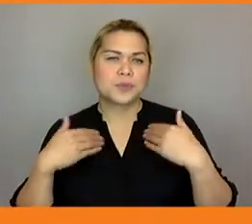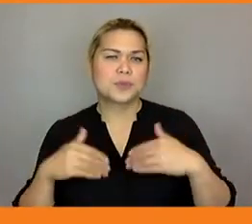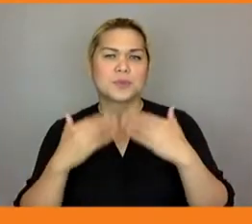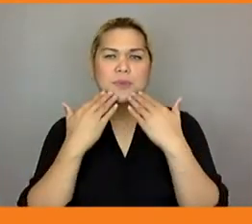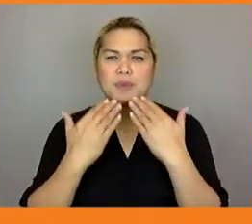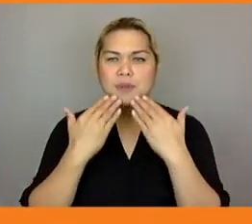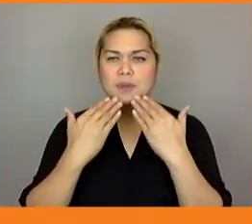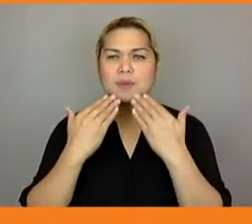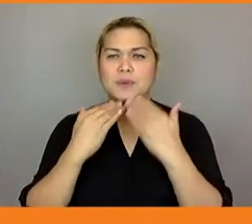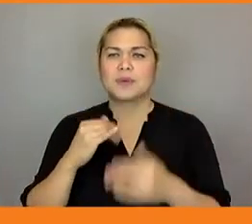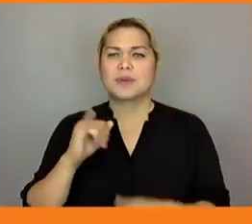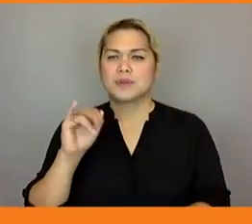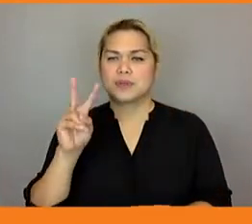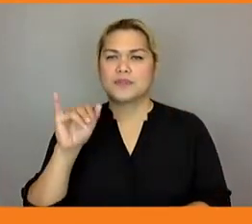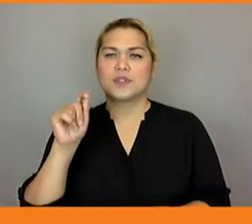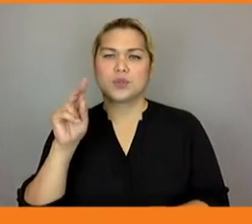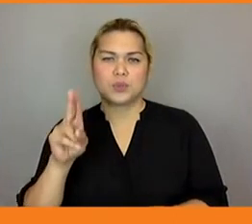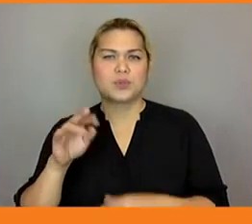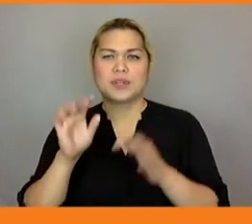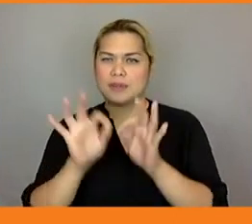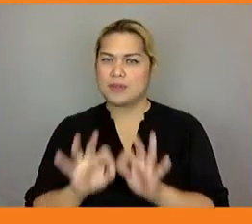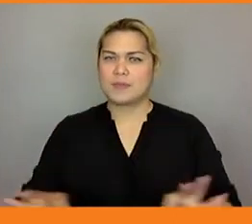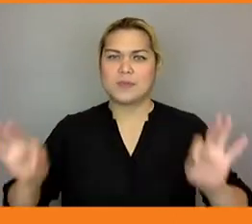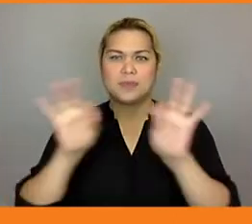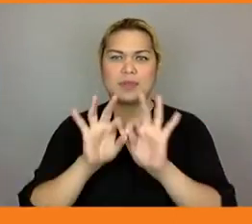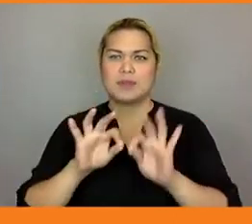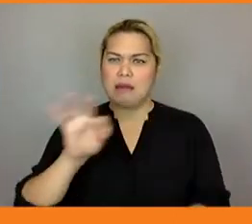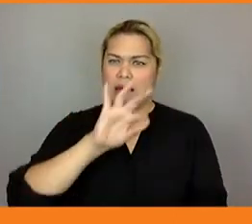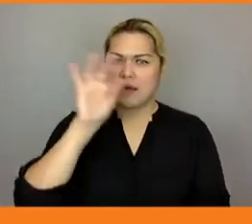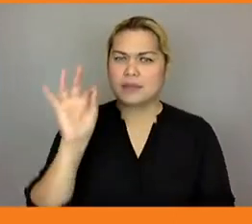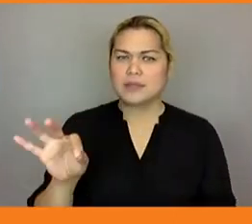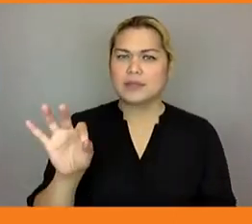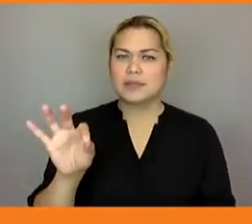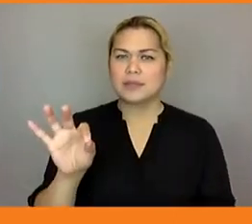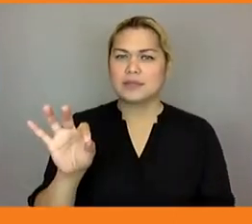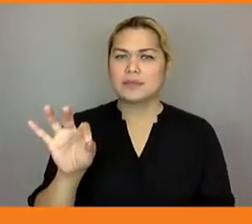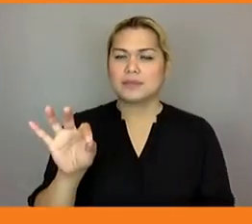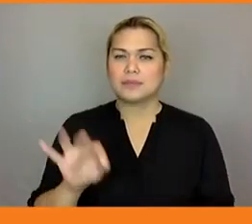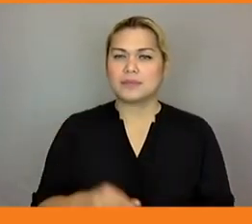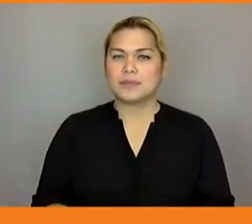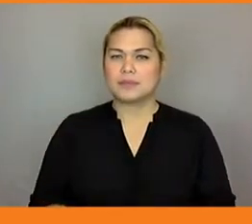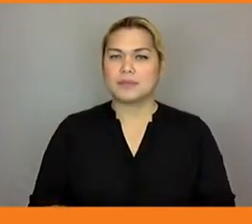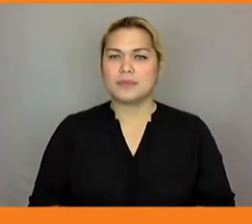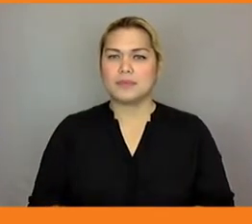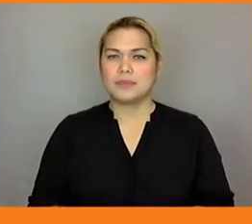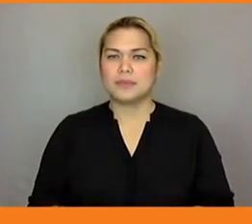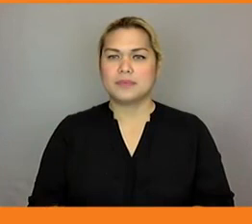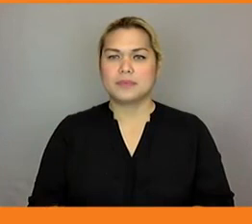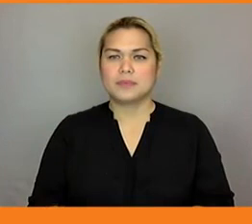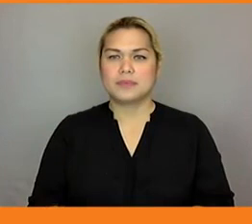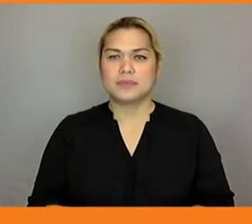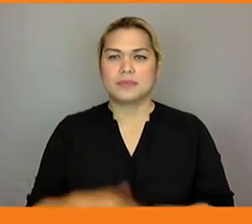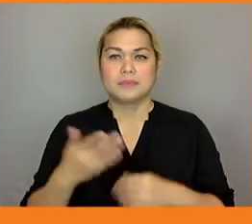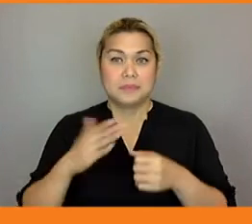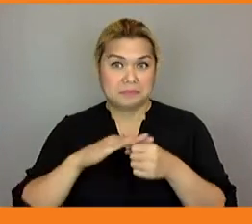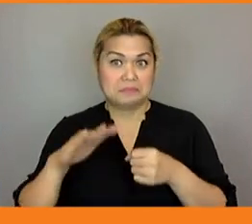very significant questions you're asking. And I think we have a whole 90 minutes dedicated to that later today. So I think